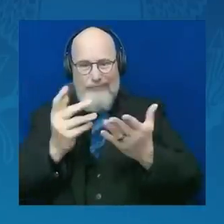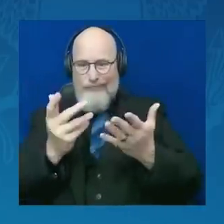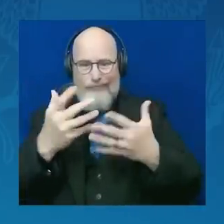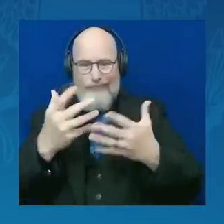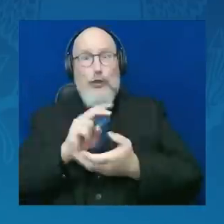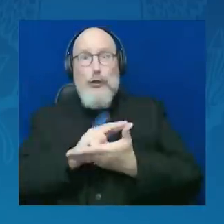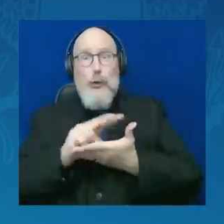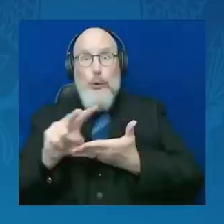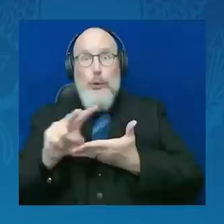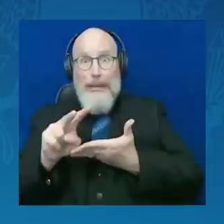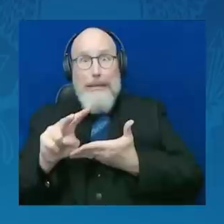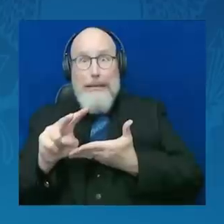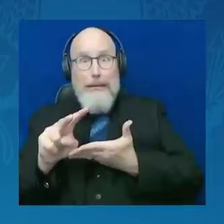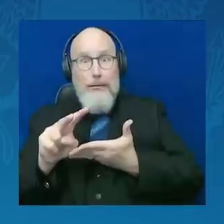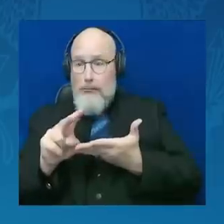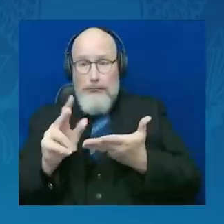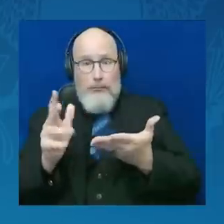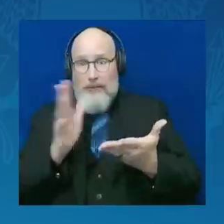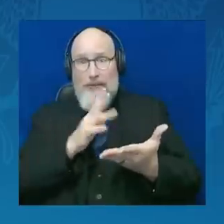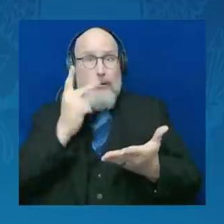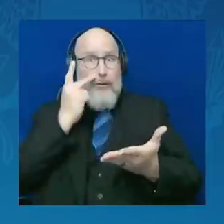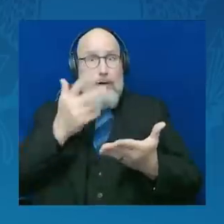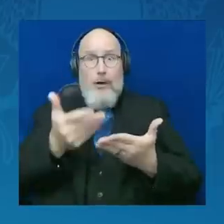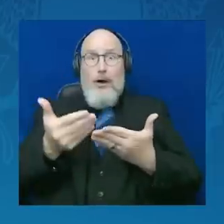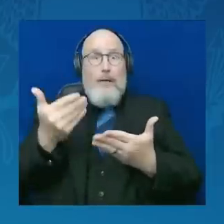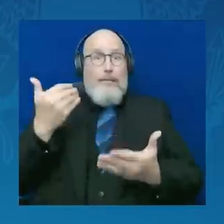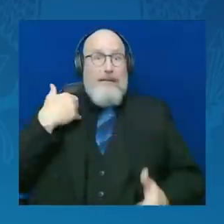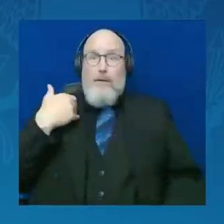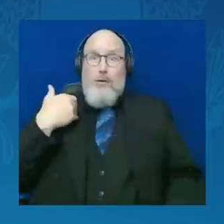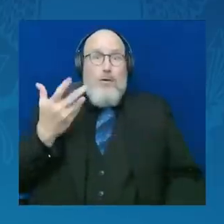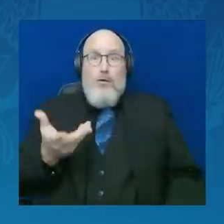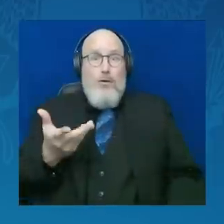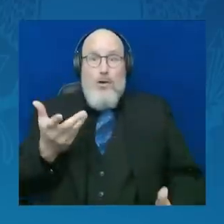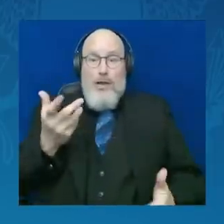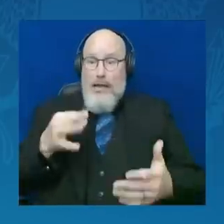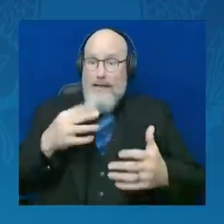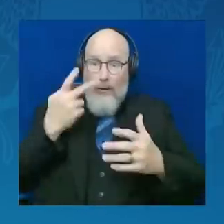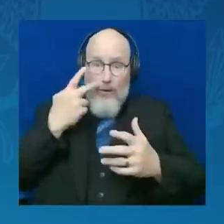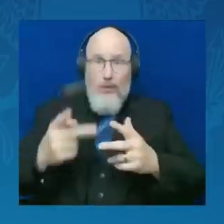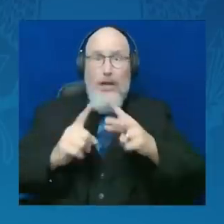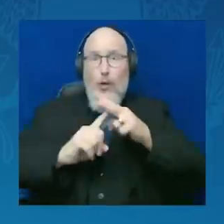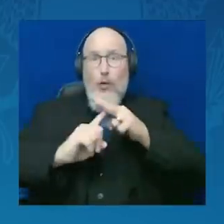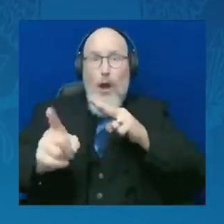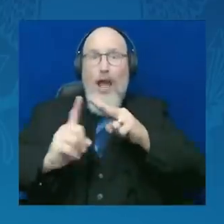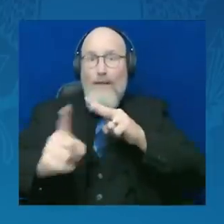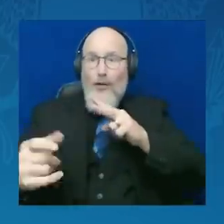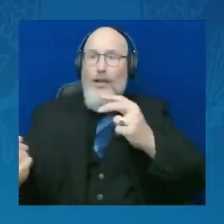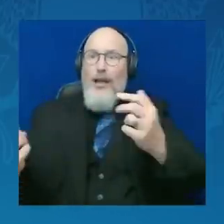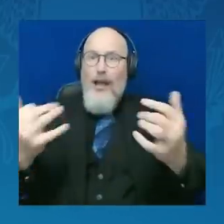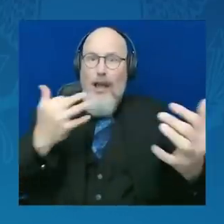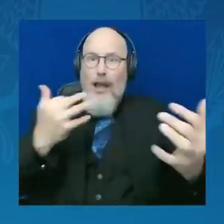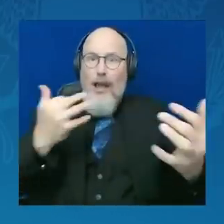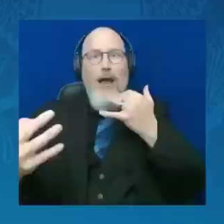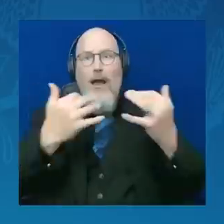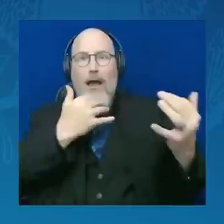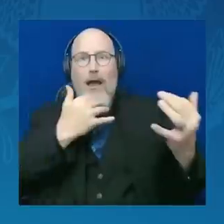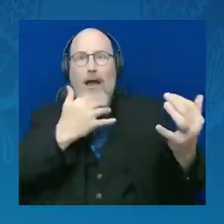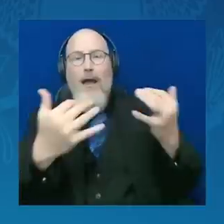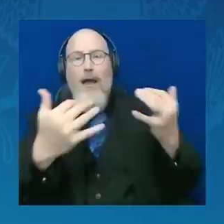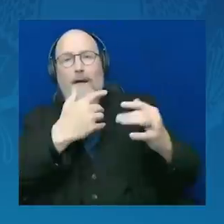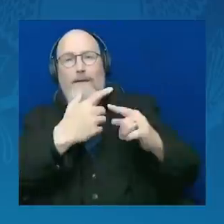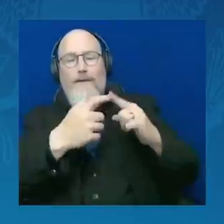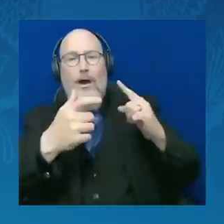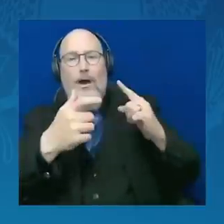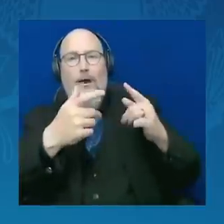Unprecedented if you track and look at refugee flows over the history of time from regions of conflict. So